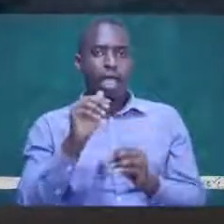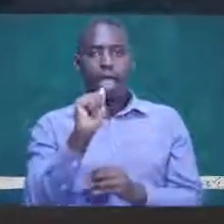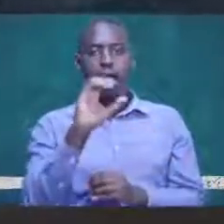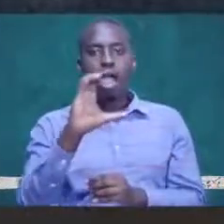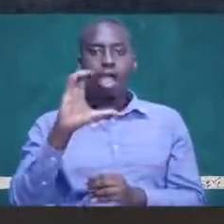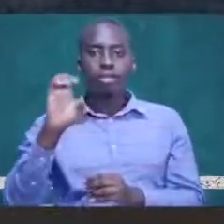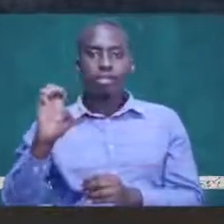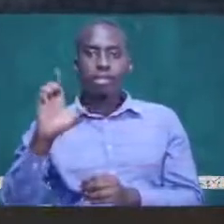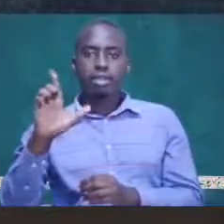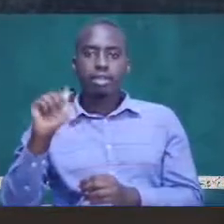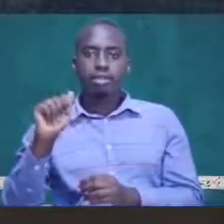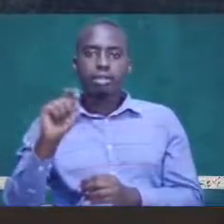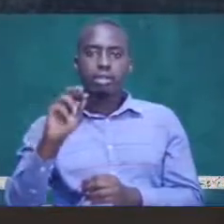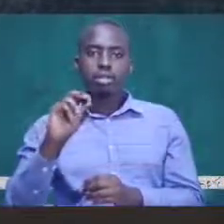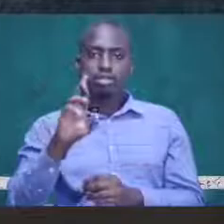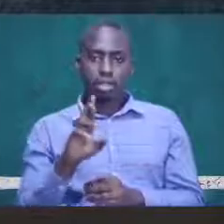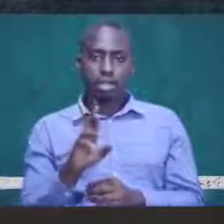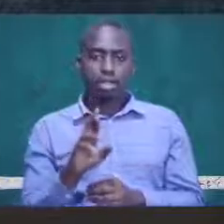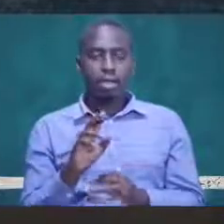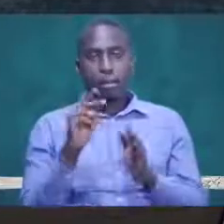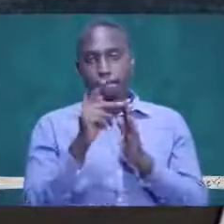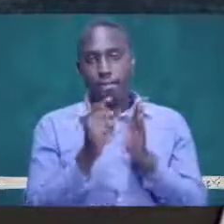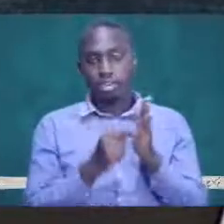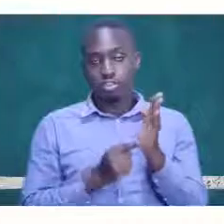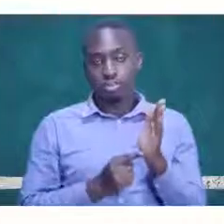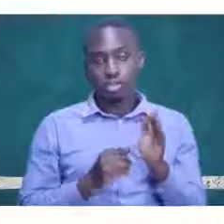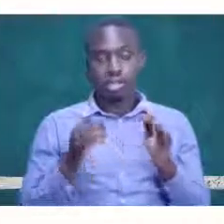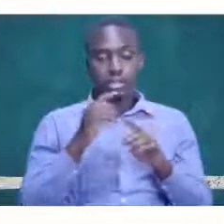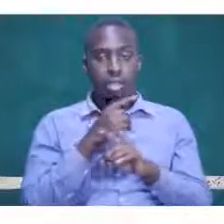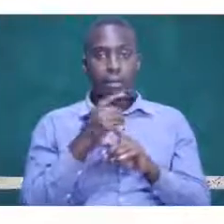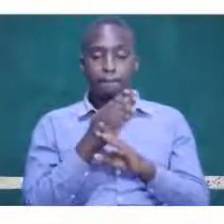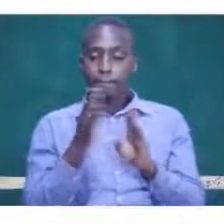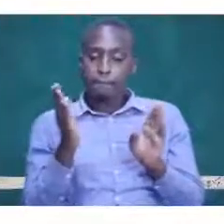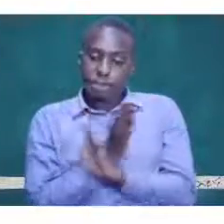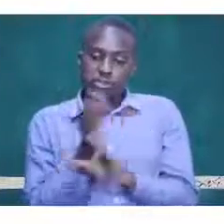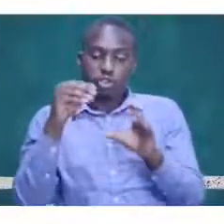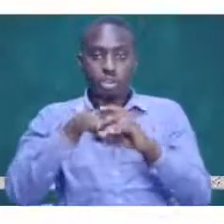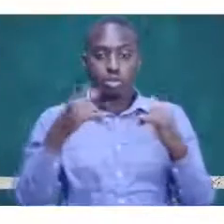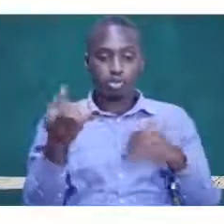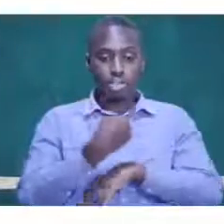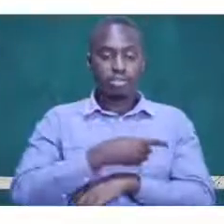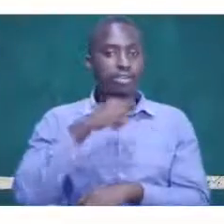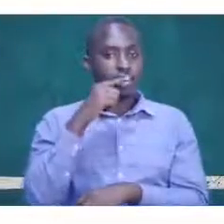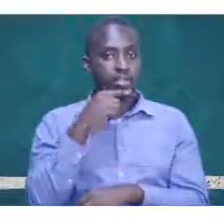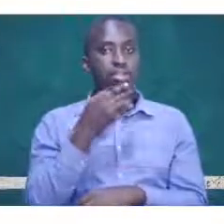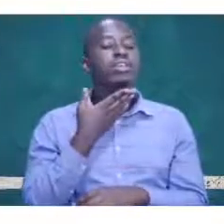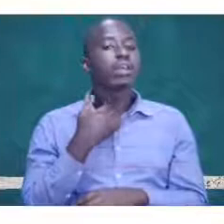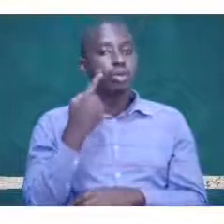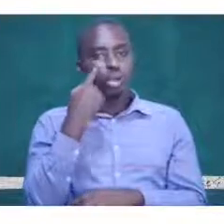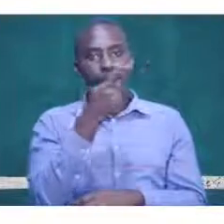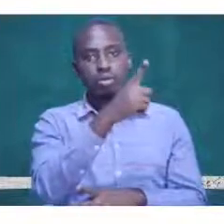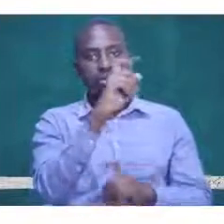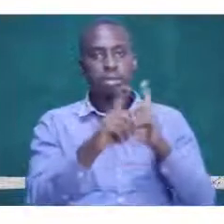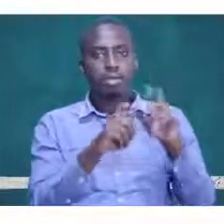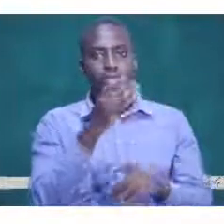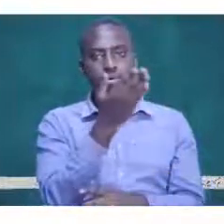accelerator principle. But before I take you into today's lesson, I want us to first work out these